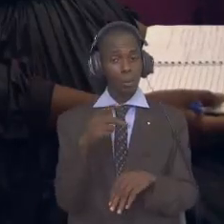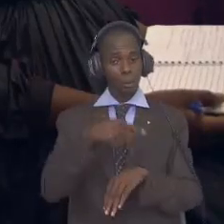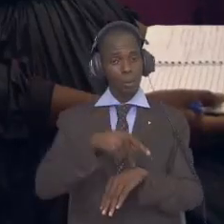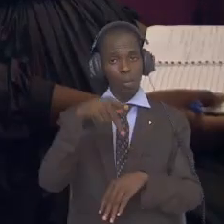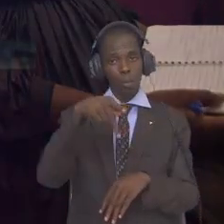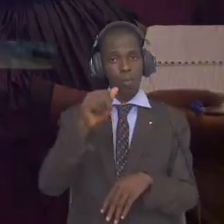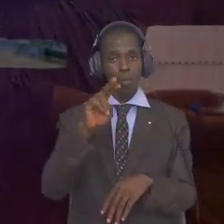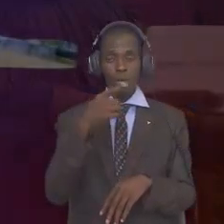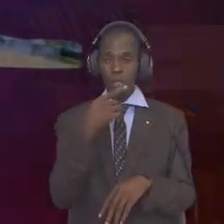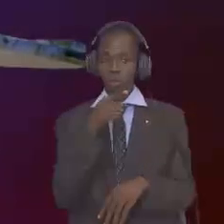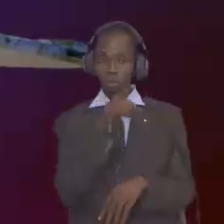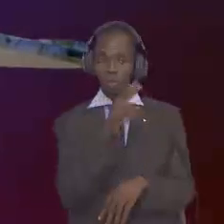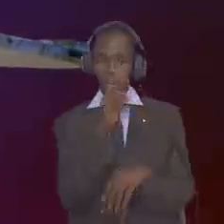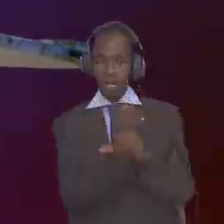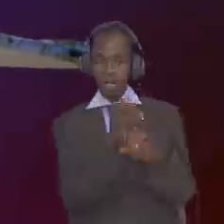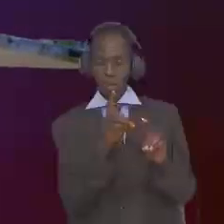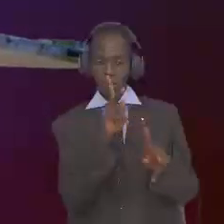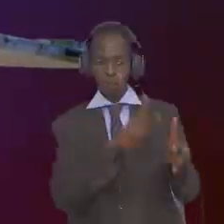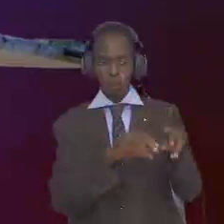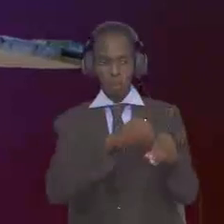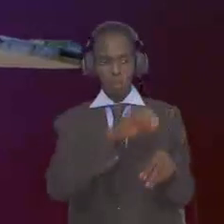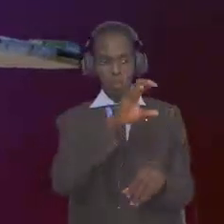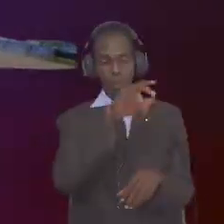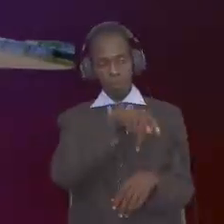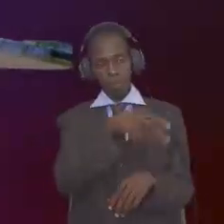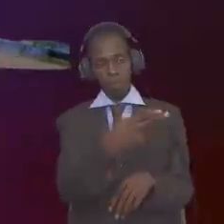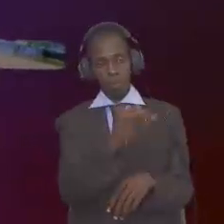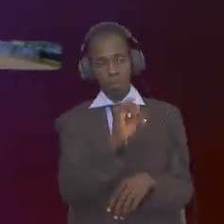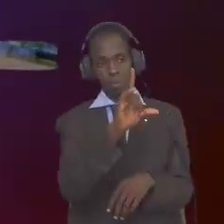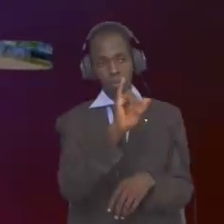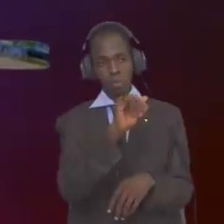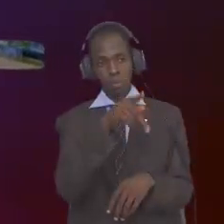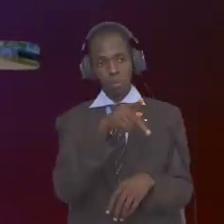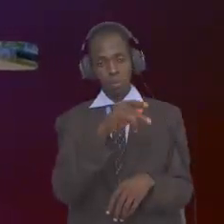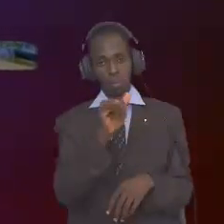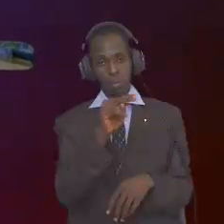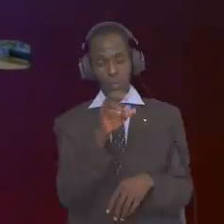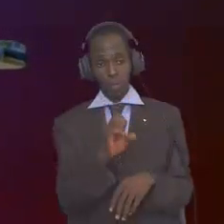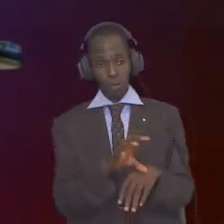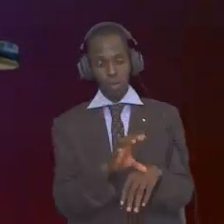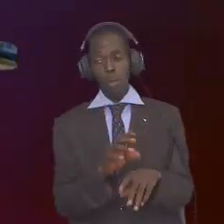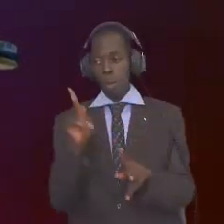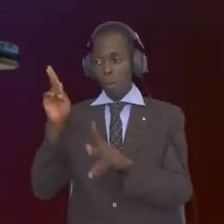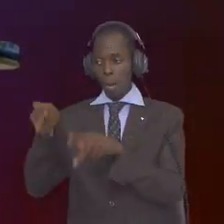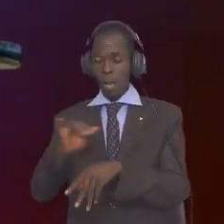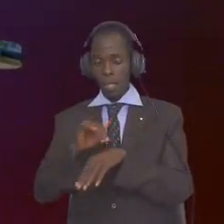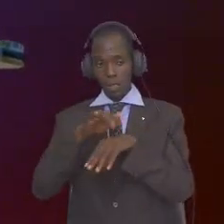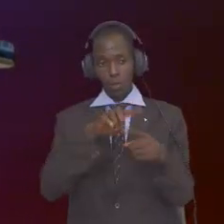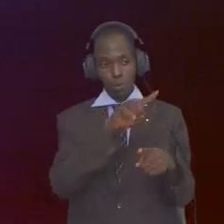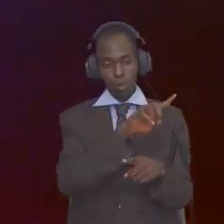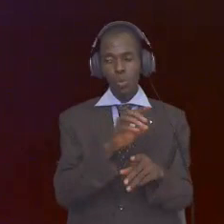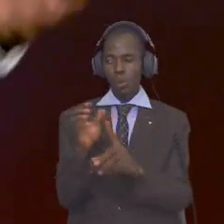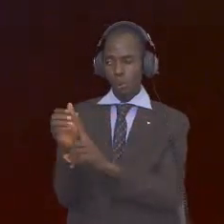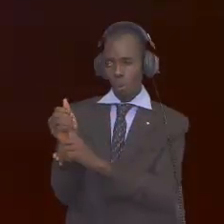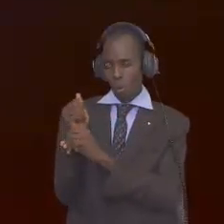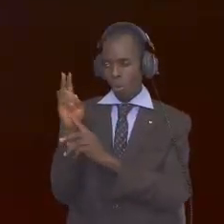are sage, Philippian church, and this person I'm sending to you, hold him in reputation. Other people,